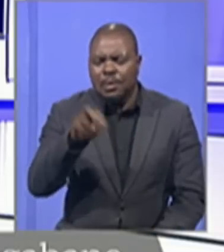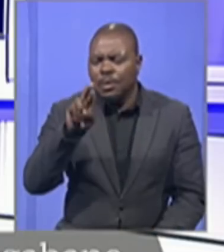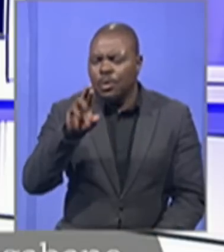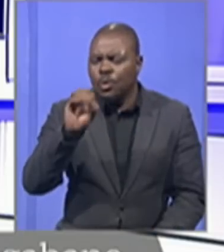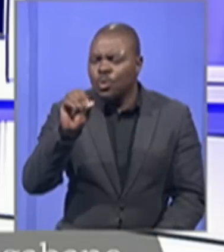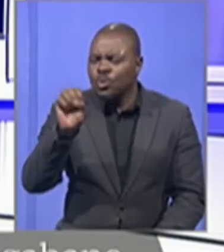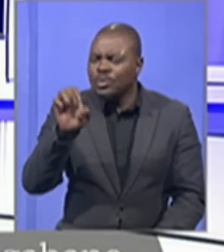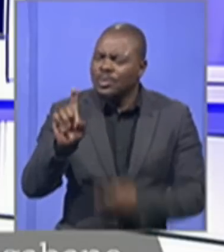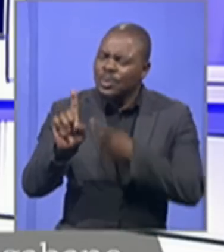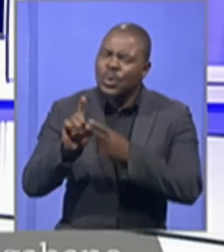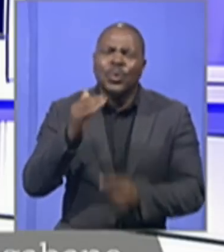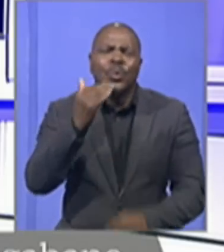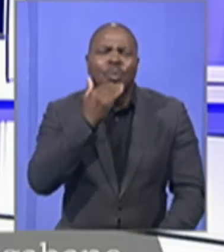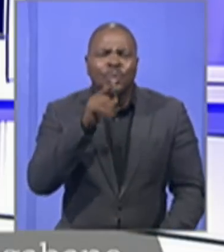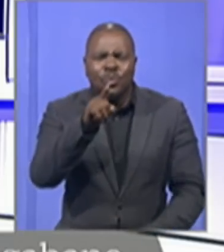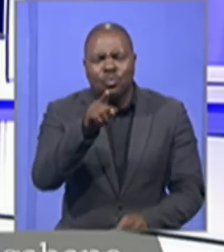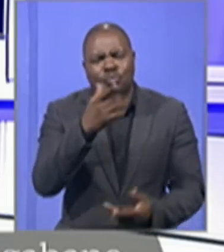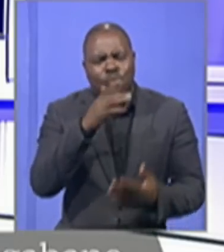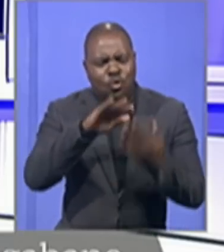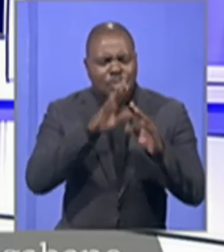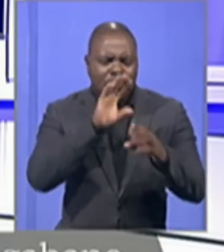ya hao hara setjhaba.